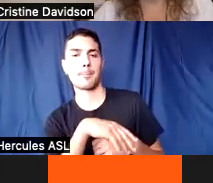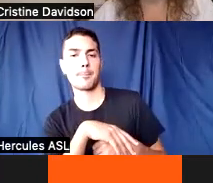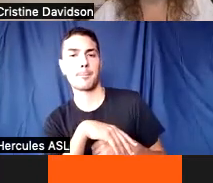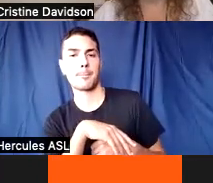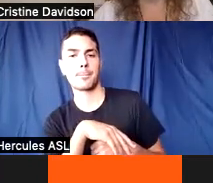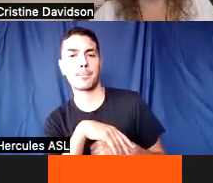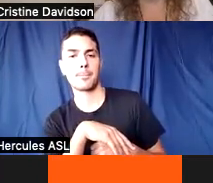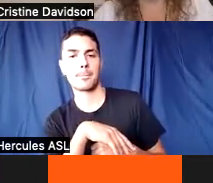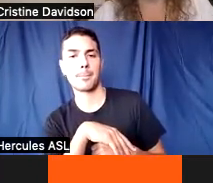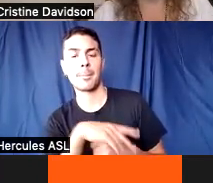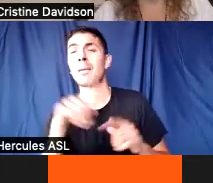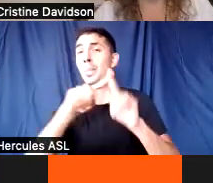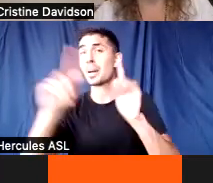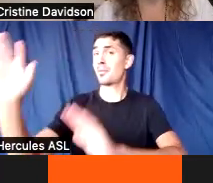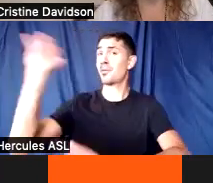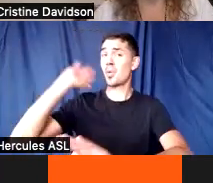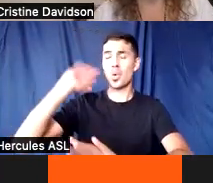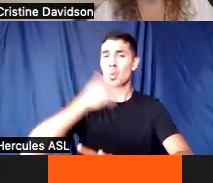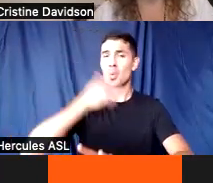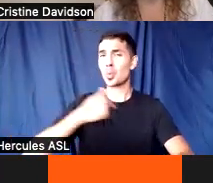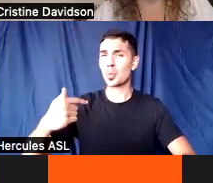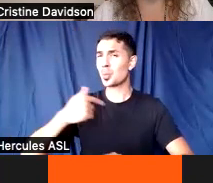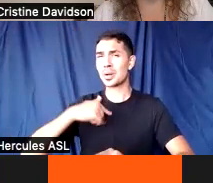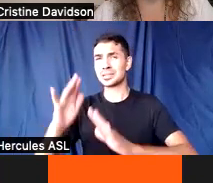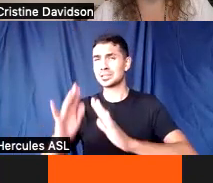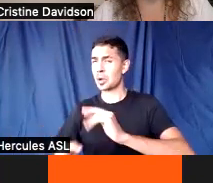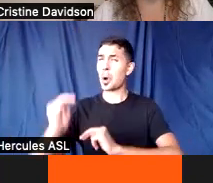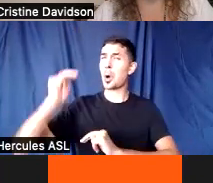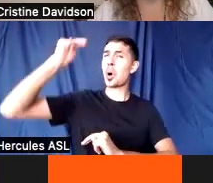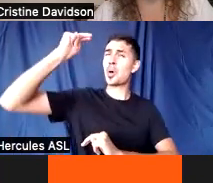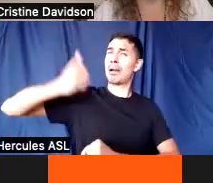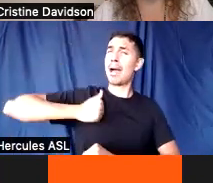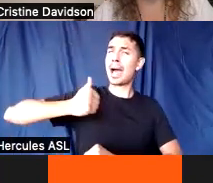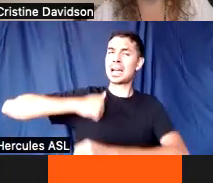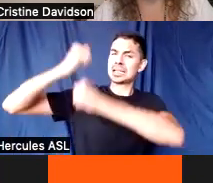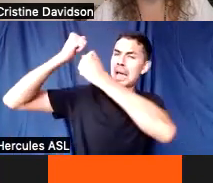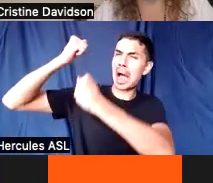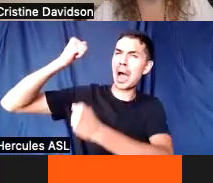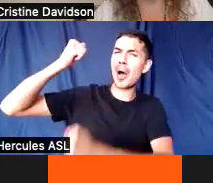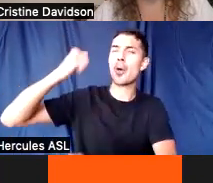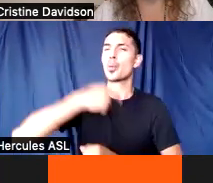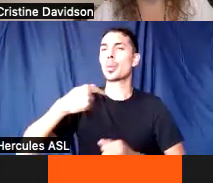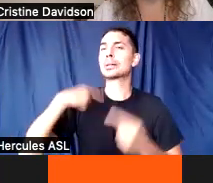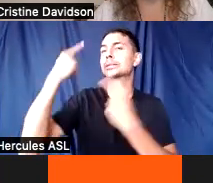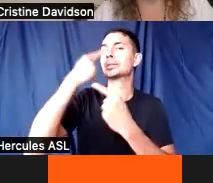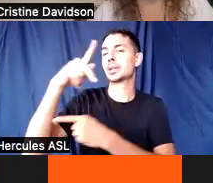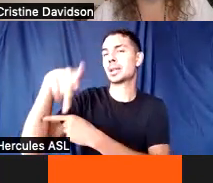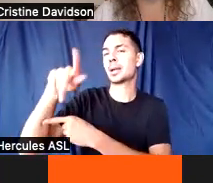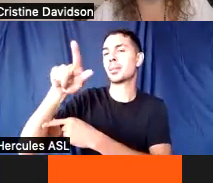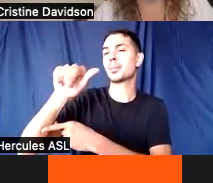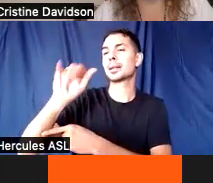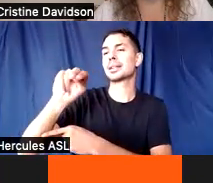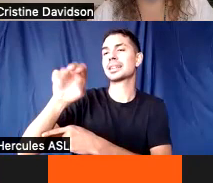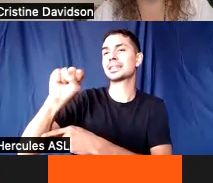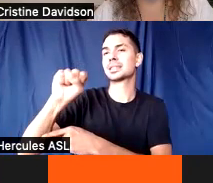down into Kansas, Minnesota, that whole little loop. We were considered a plains tribe. And so through the process